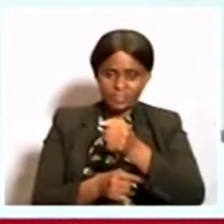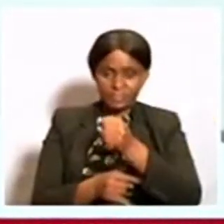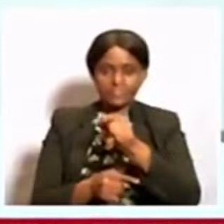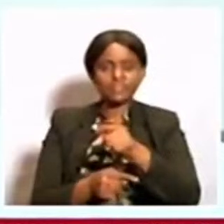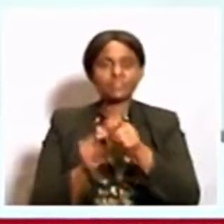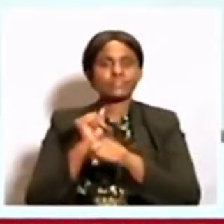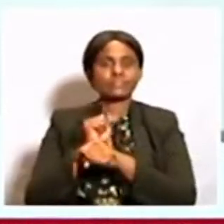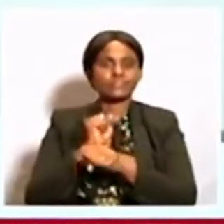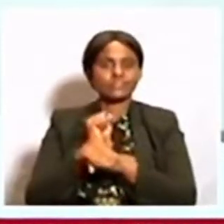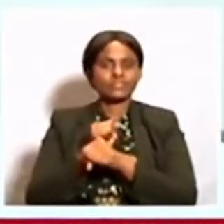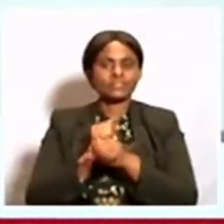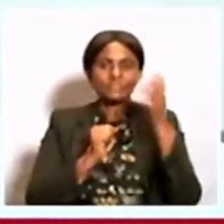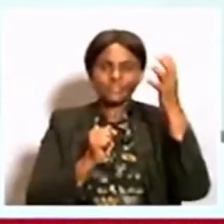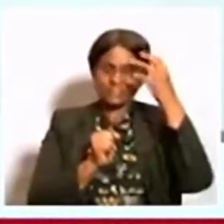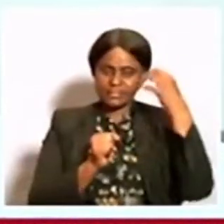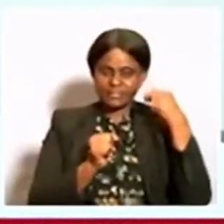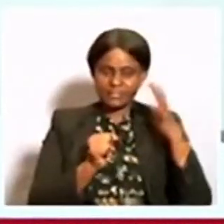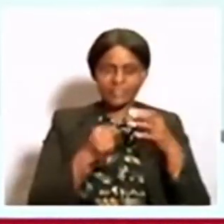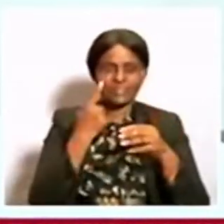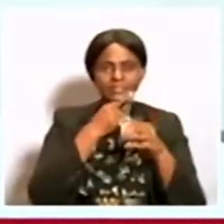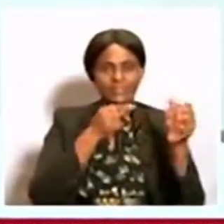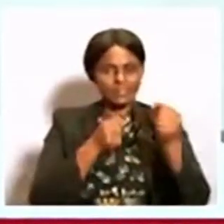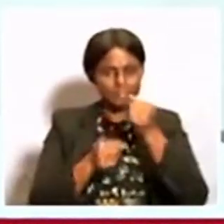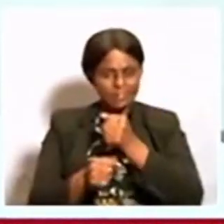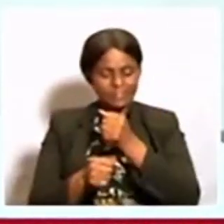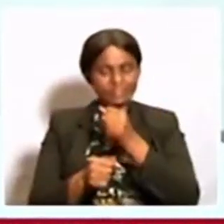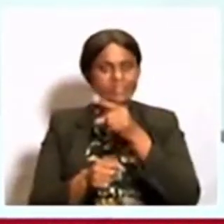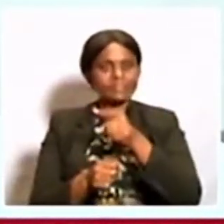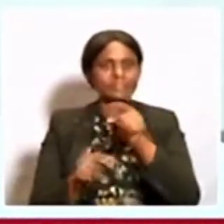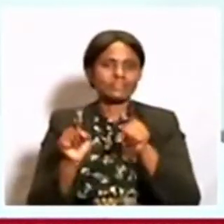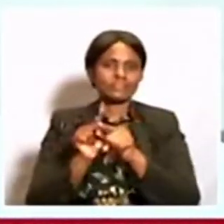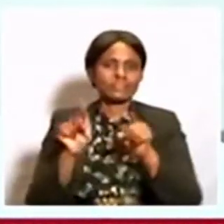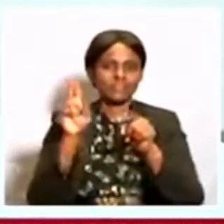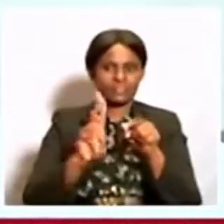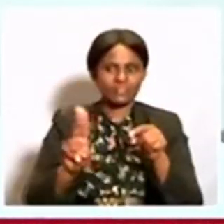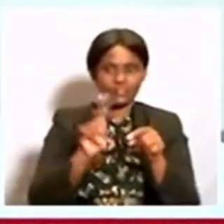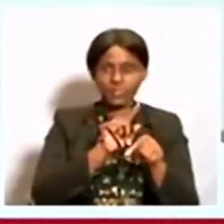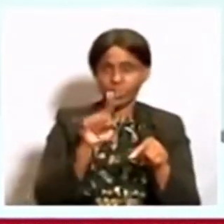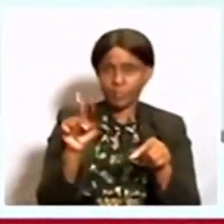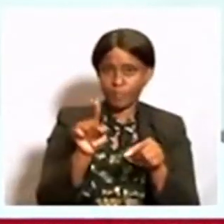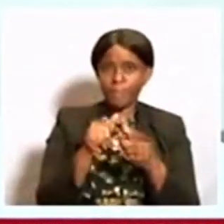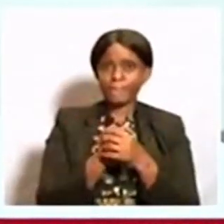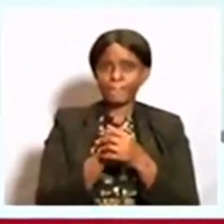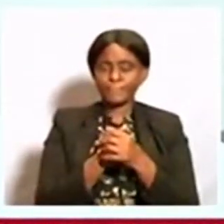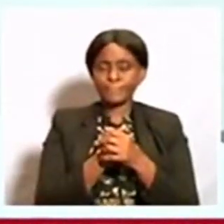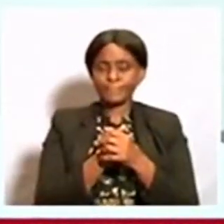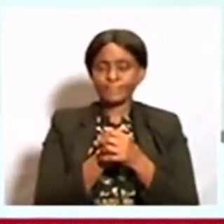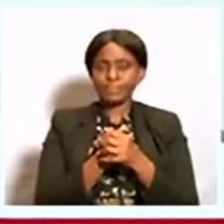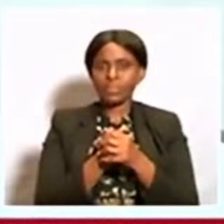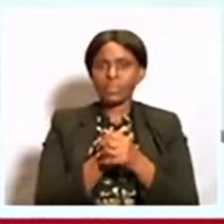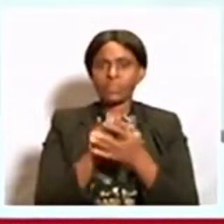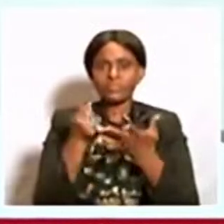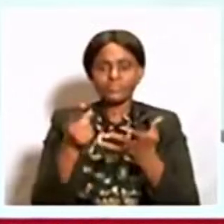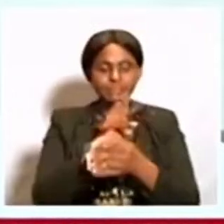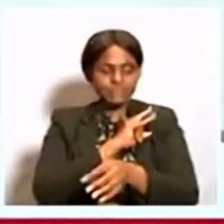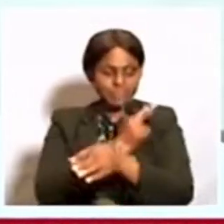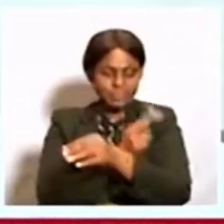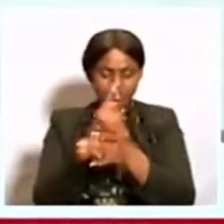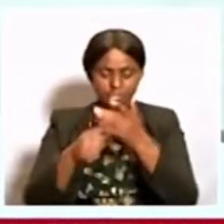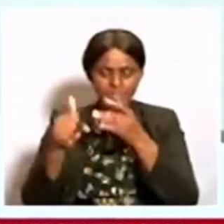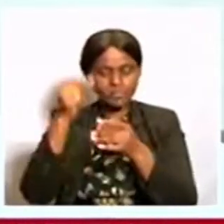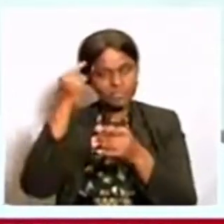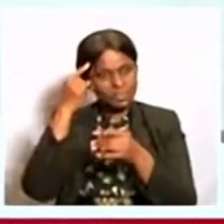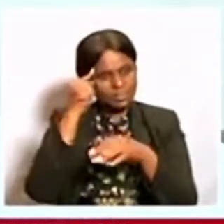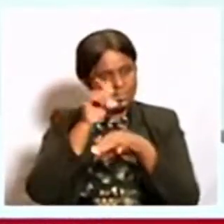those duties, the officers that are appointed to utilize the resources that the government